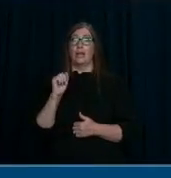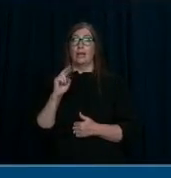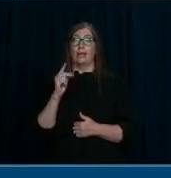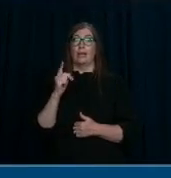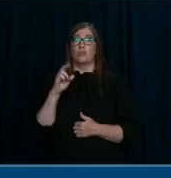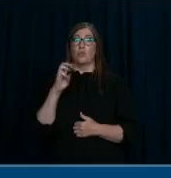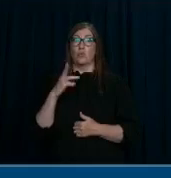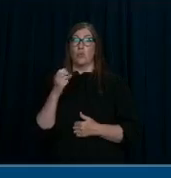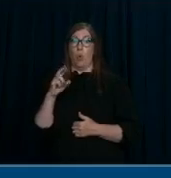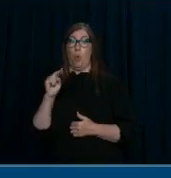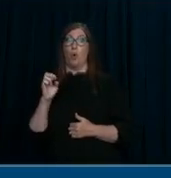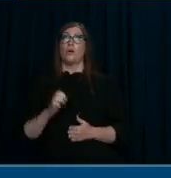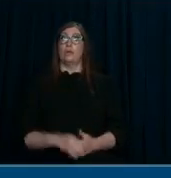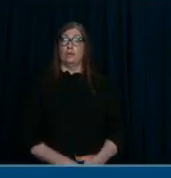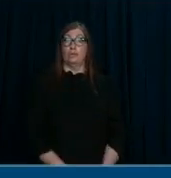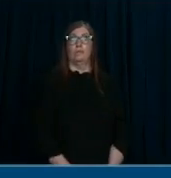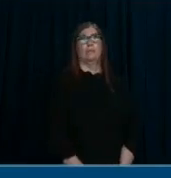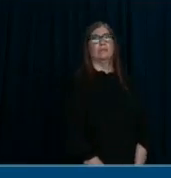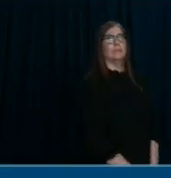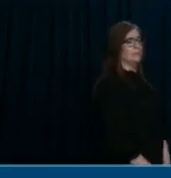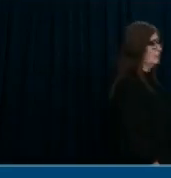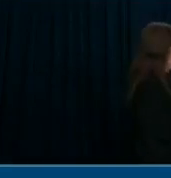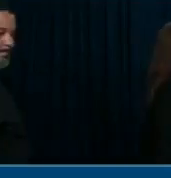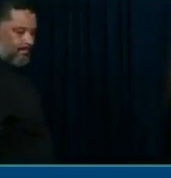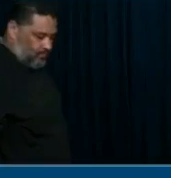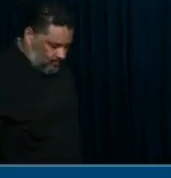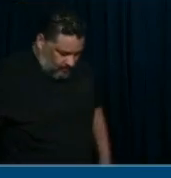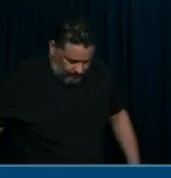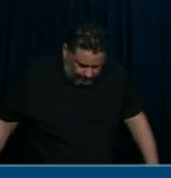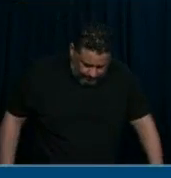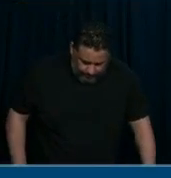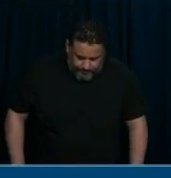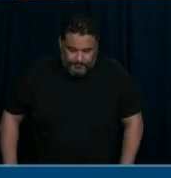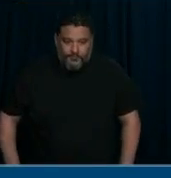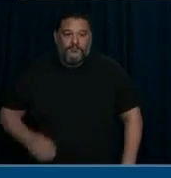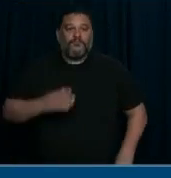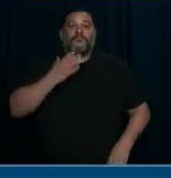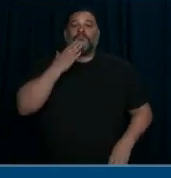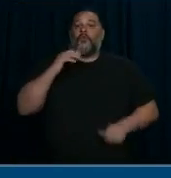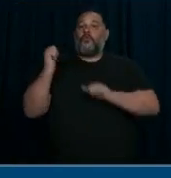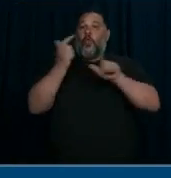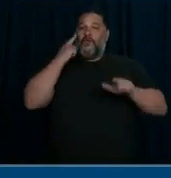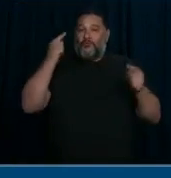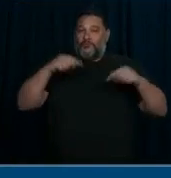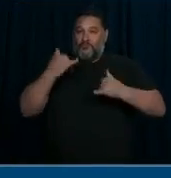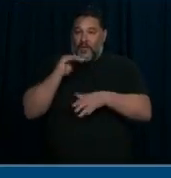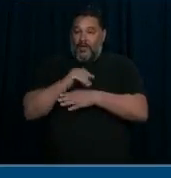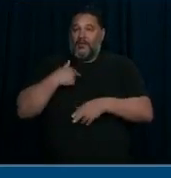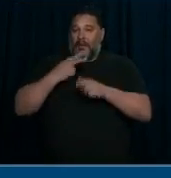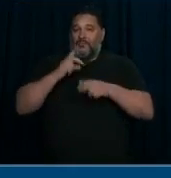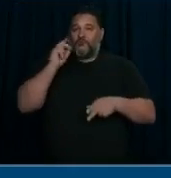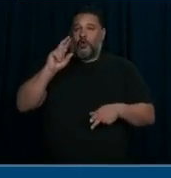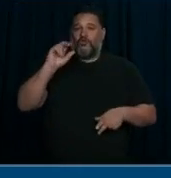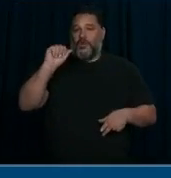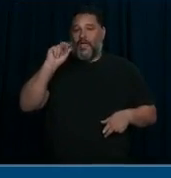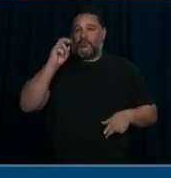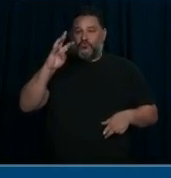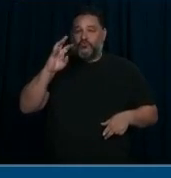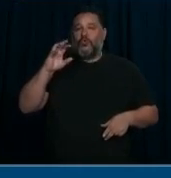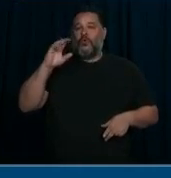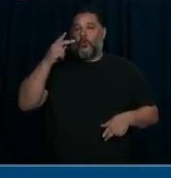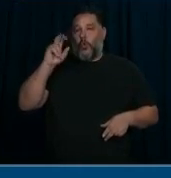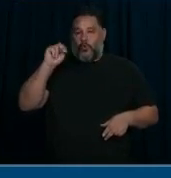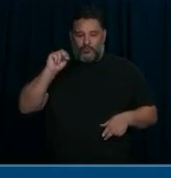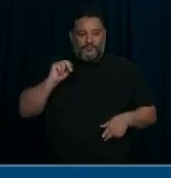minutes. Thank you. Thank you all for being here tonight. My name is Dr. Andrew Horn, and I am